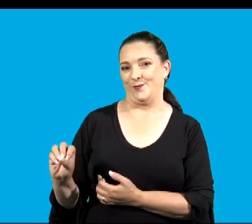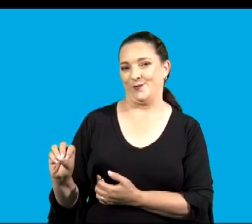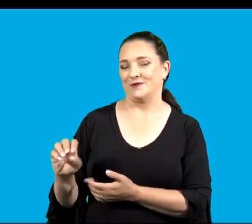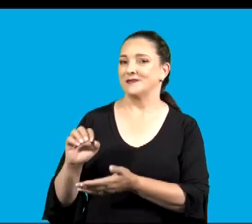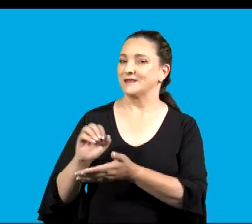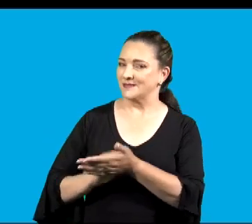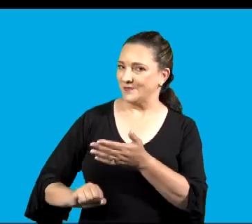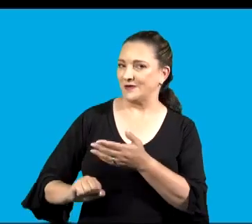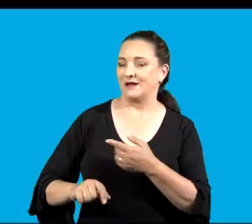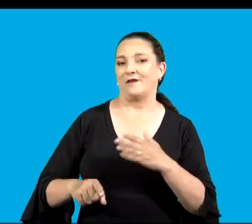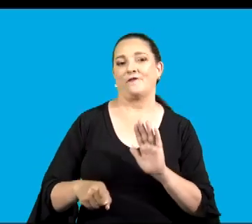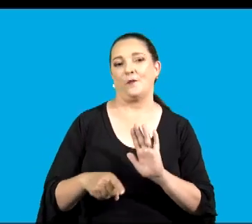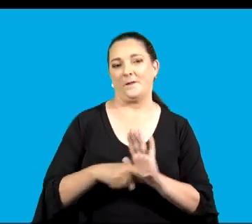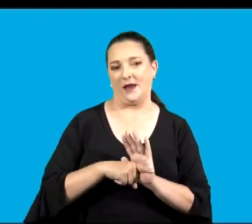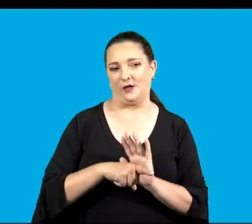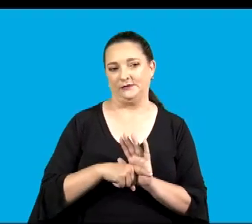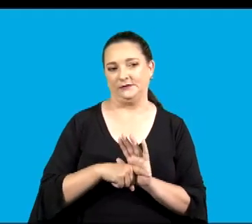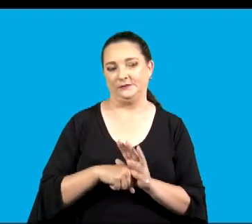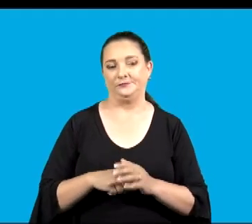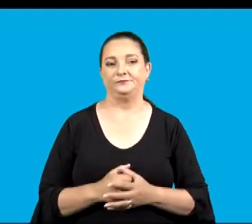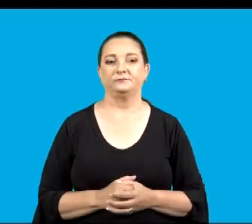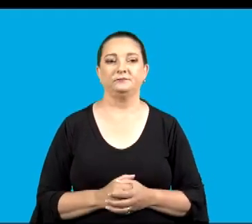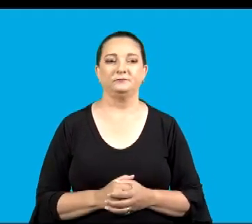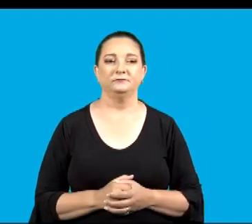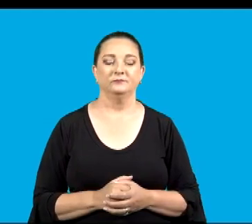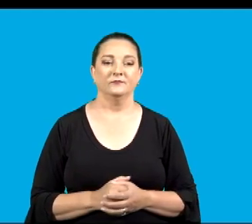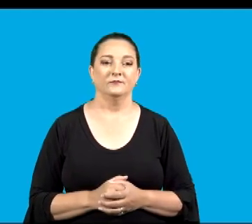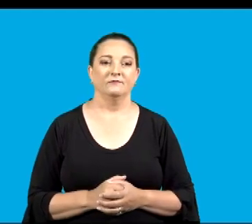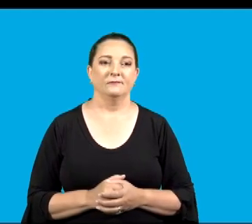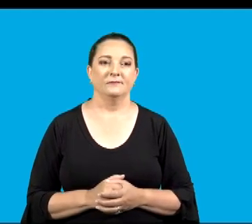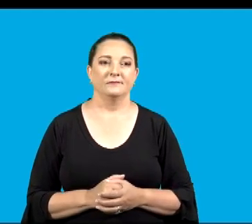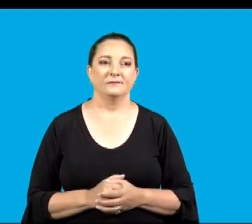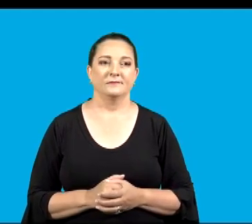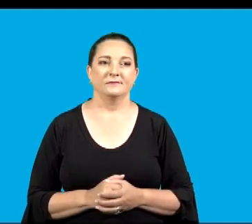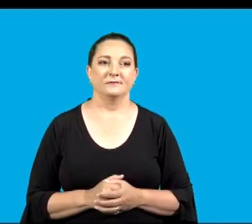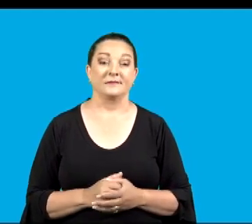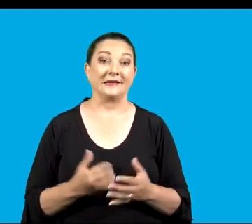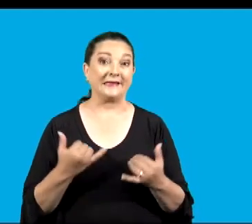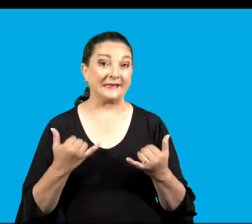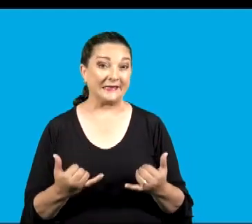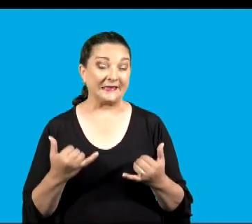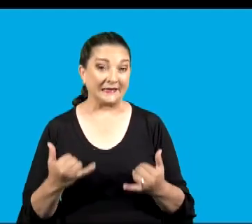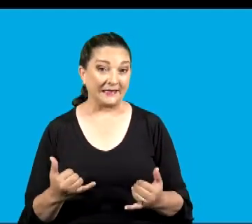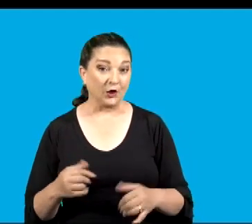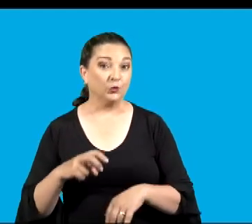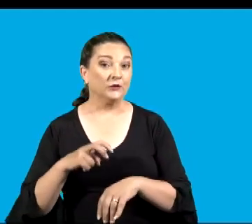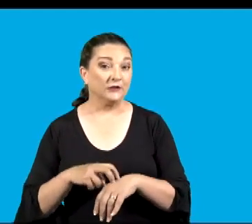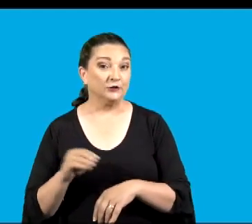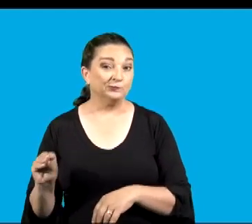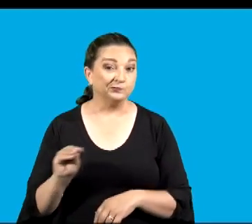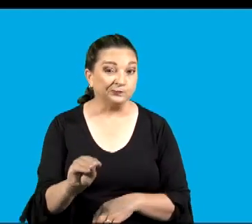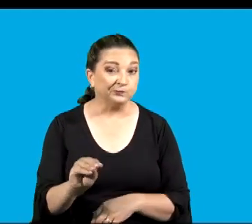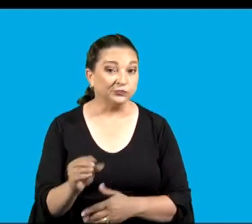9540. We subtract it from Puto. And then we must now record